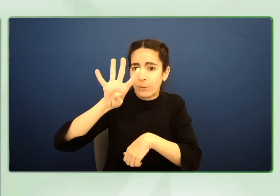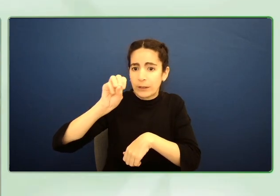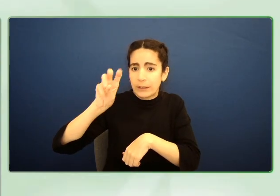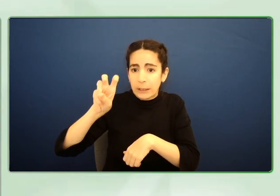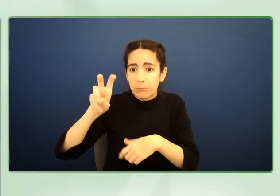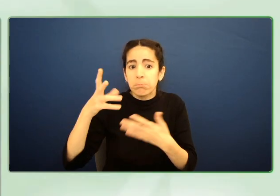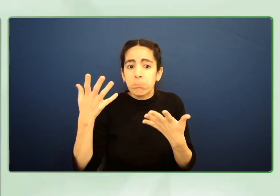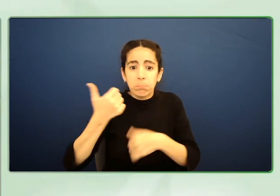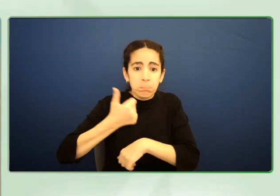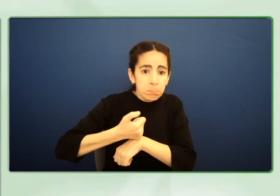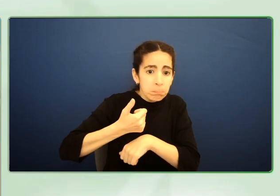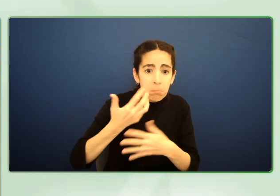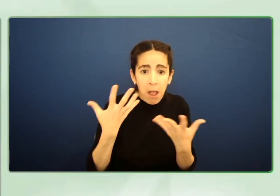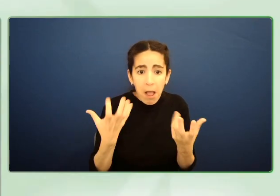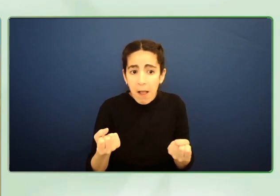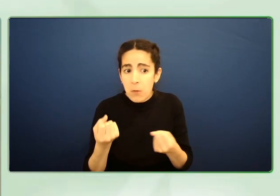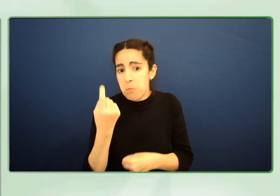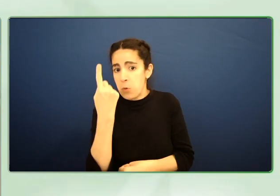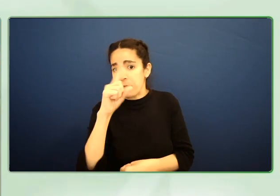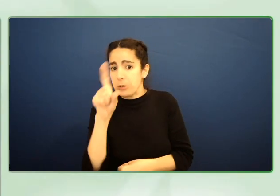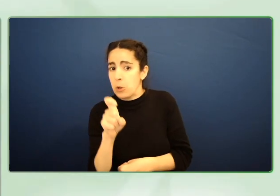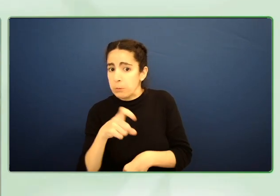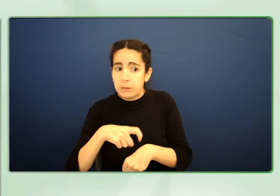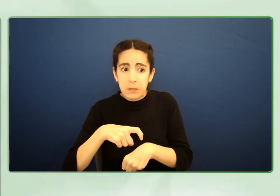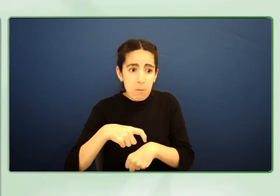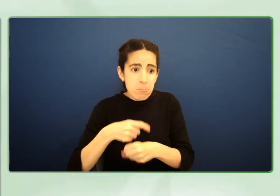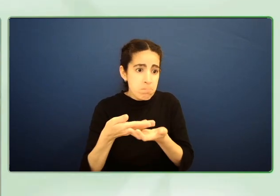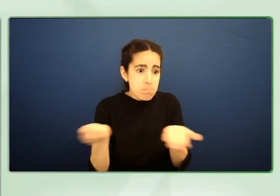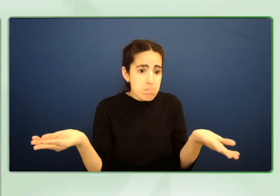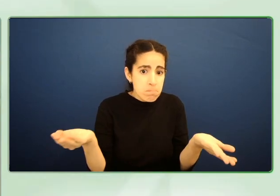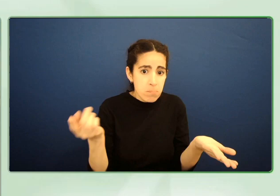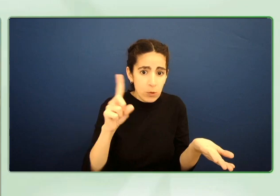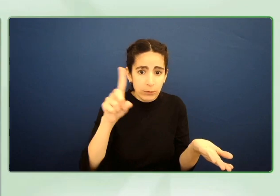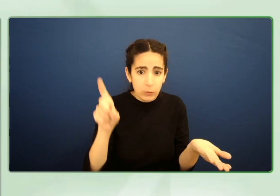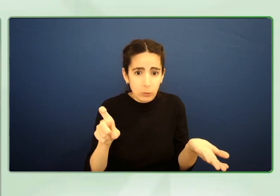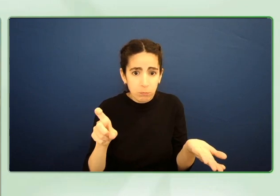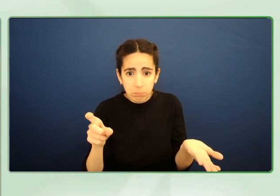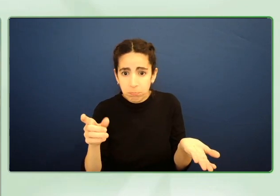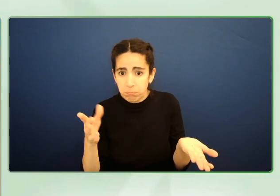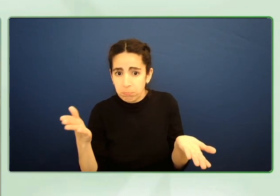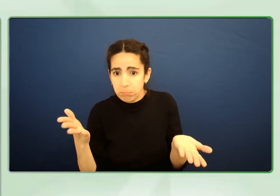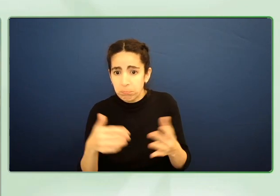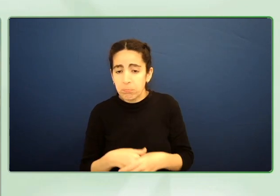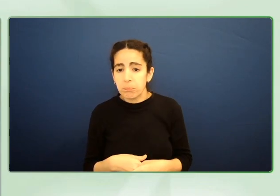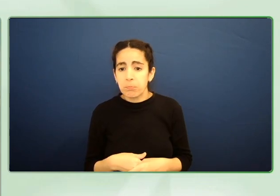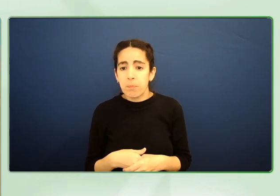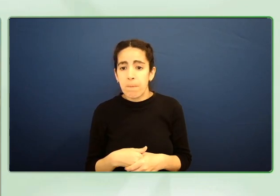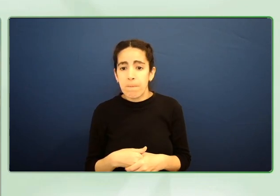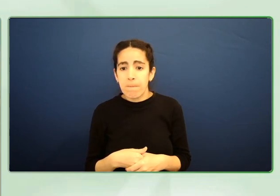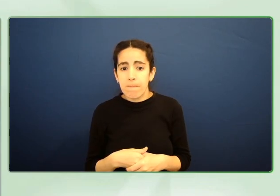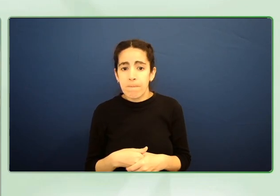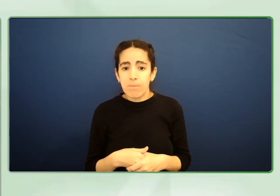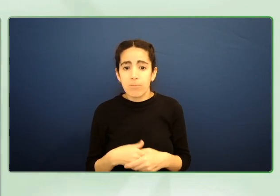Okay, I will offer a question. So in the UK right now, we have workplace accommodation services